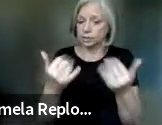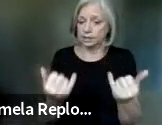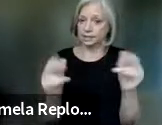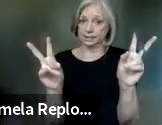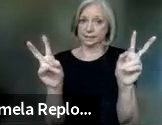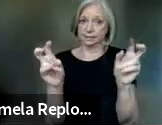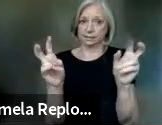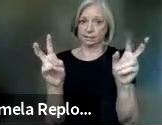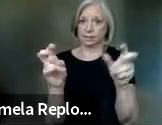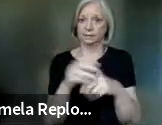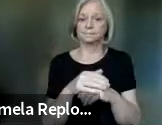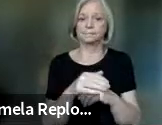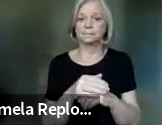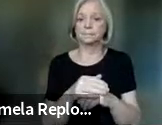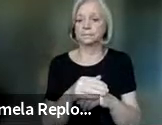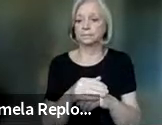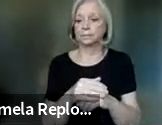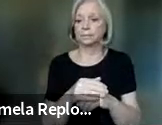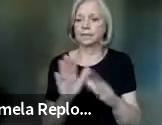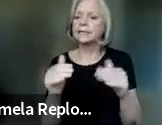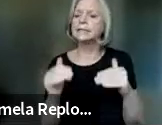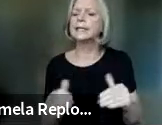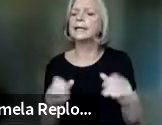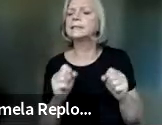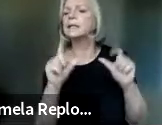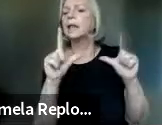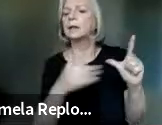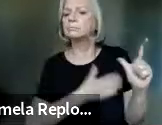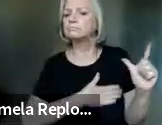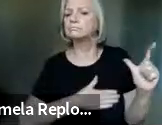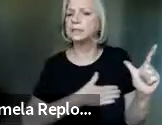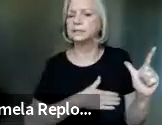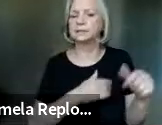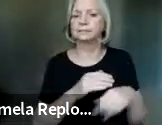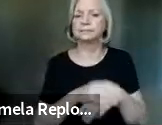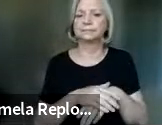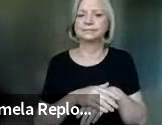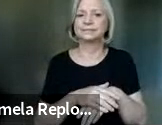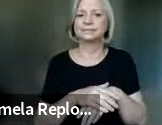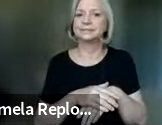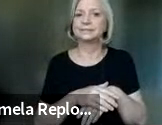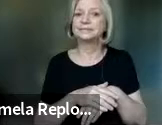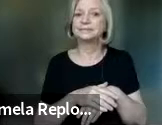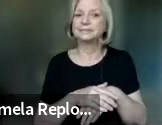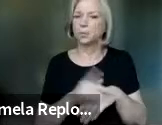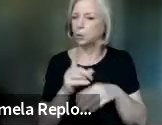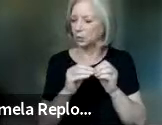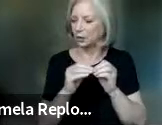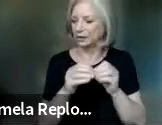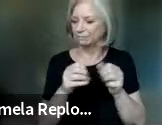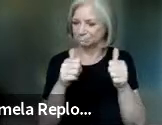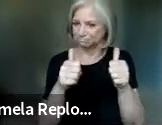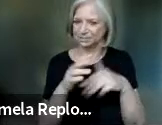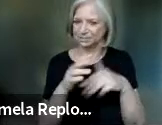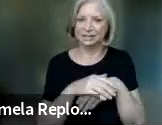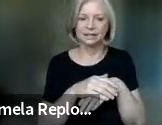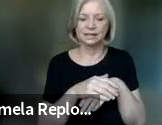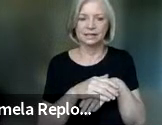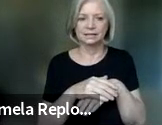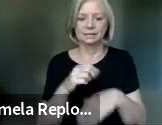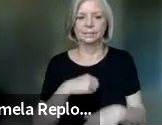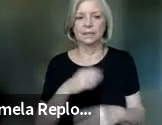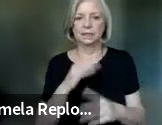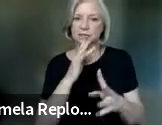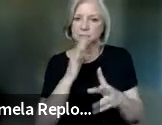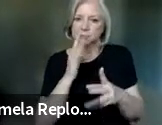could go to the next slide, please. And one more. So I'll speak briefly about